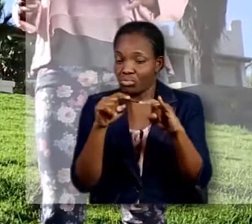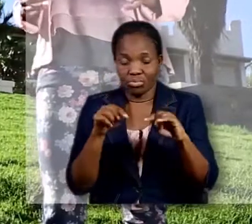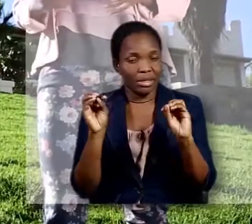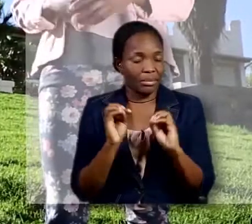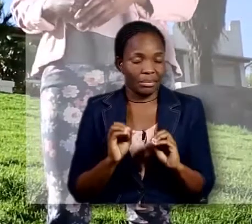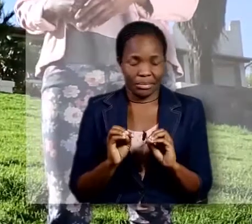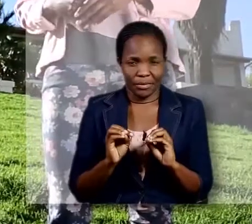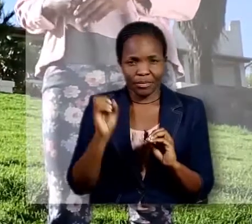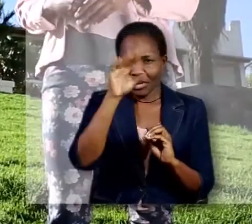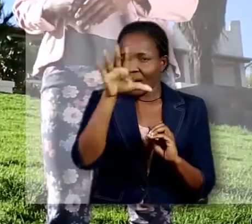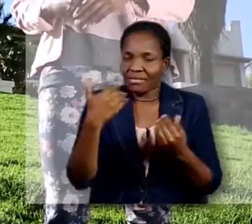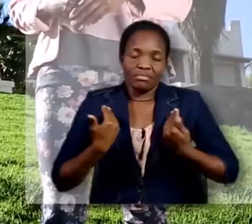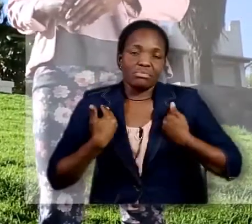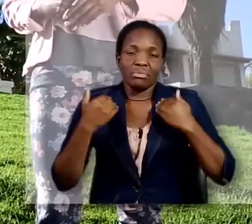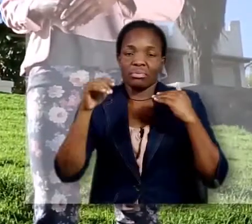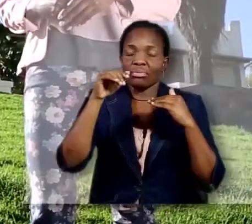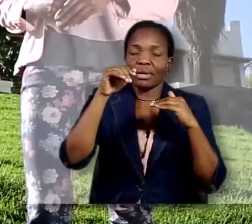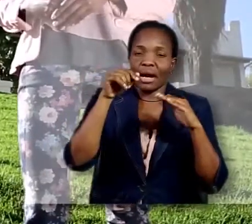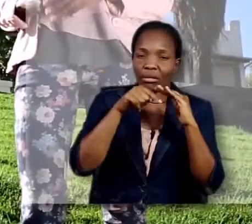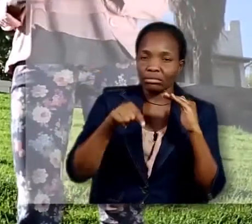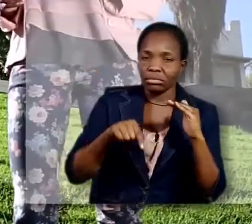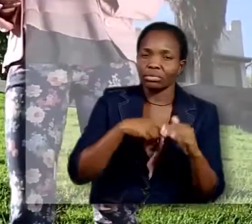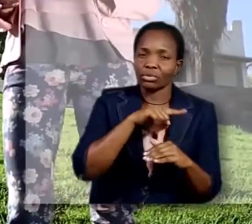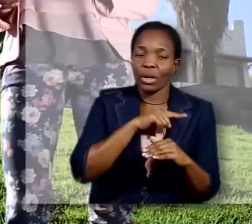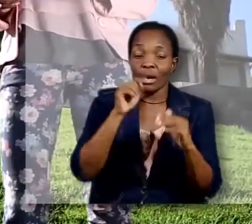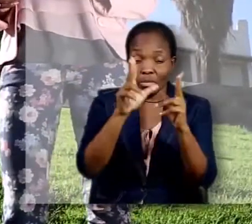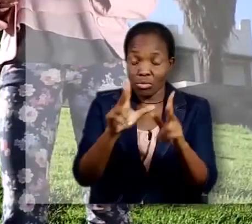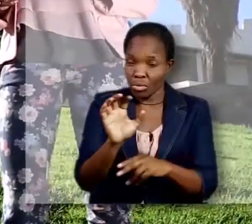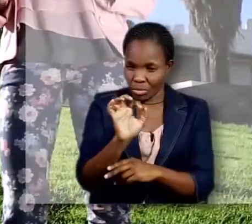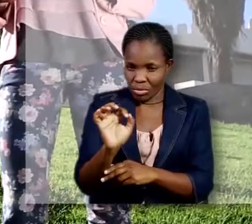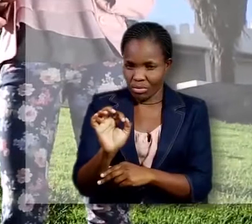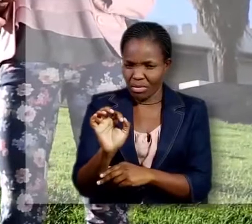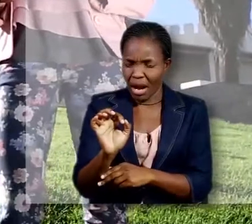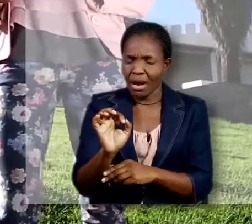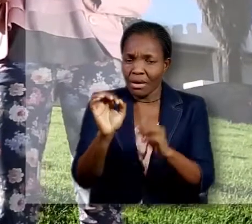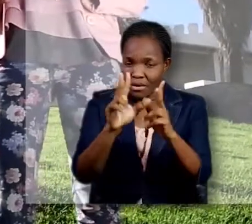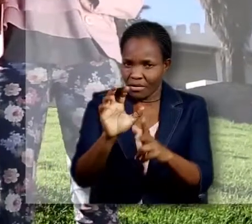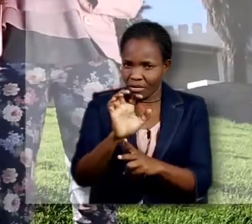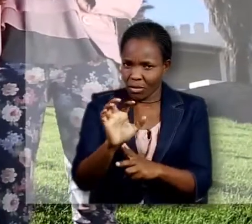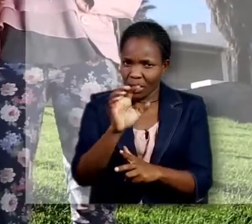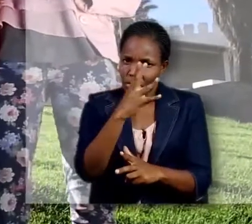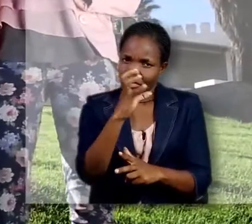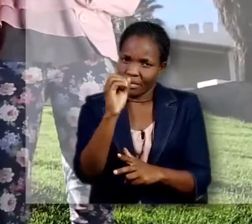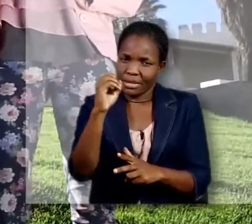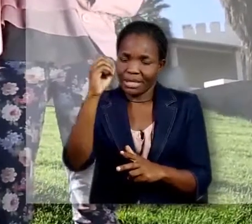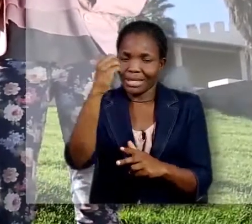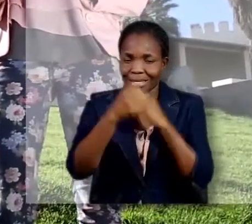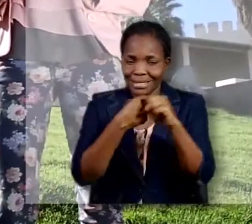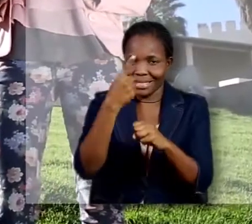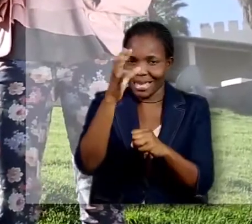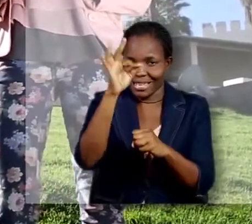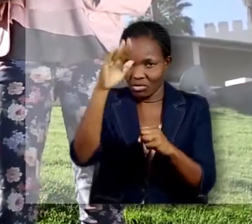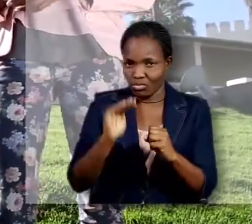the youngest continent in terms of its population. 50% of Africans are 19 years old or younger. This may